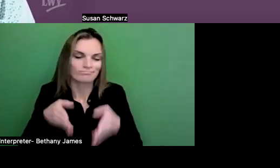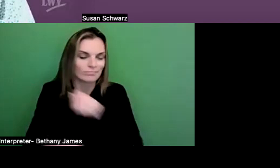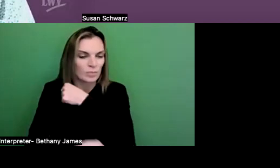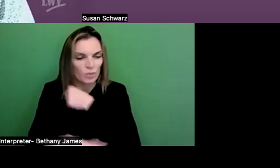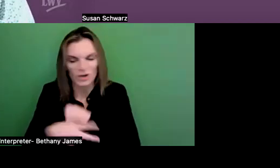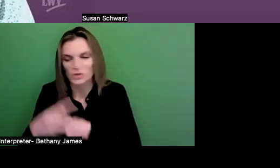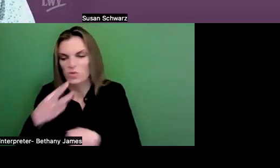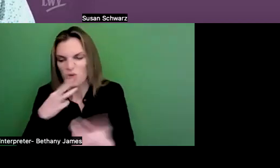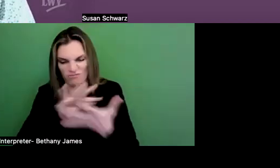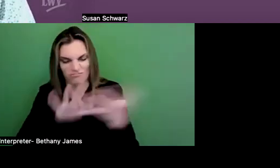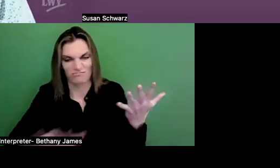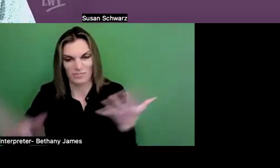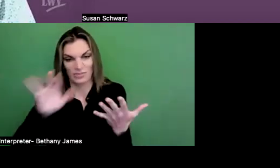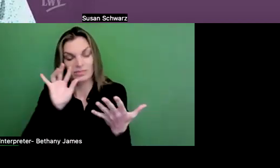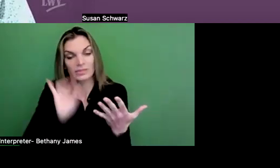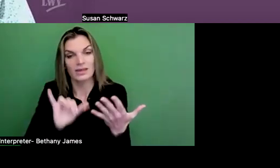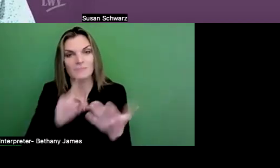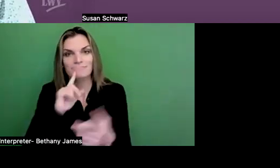of the infrastructure that has been